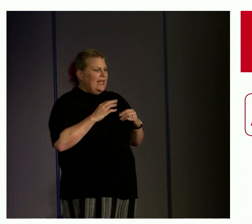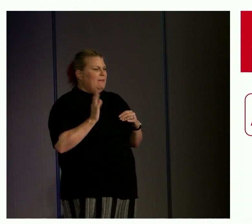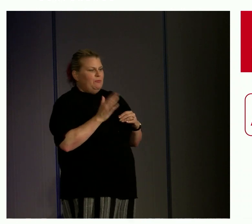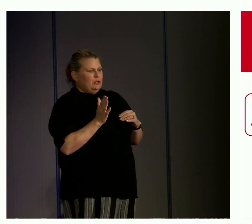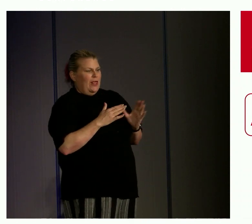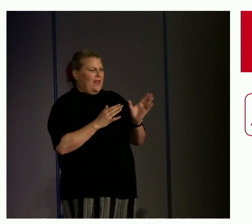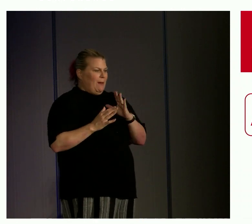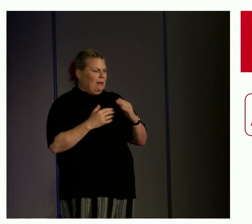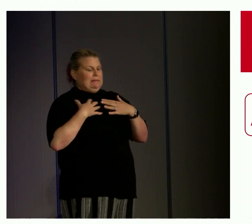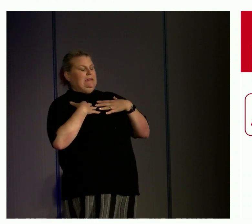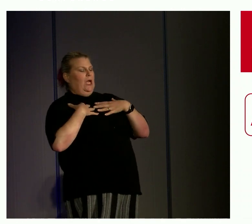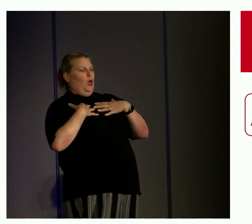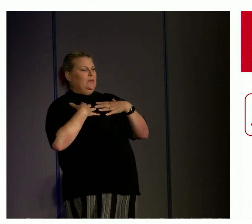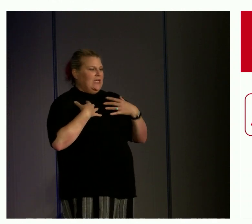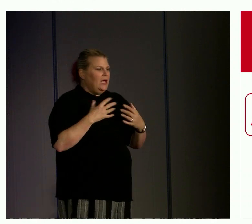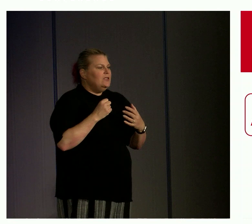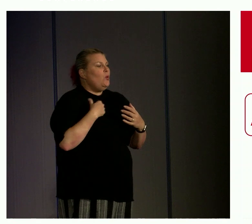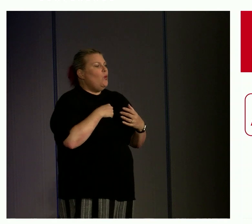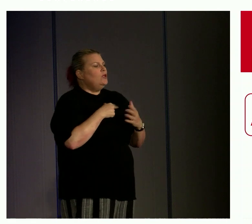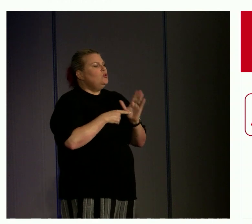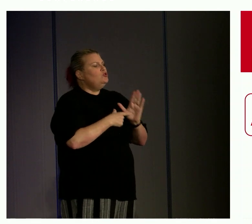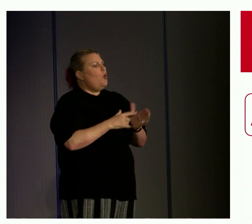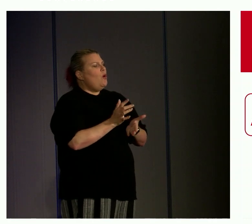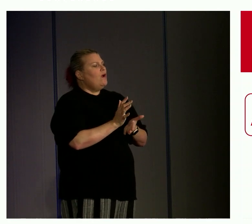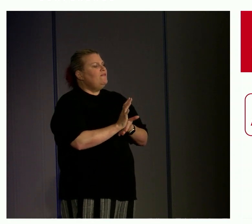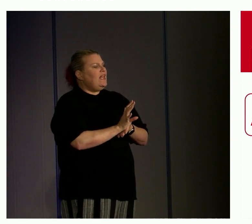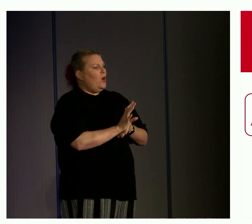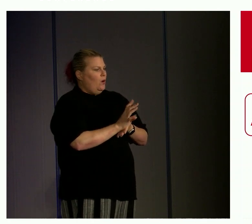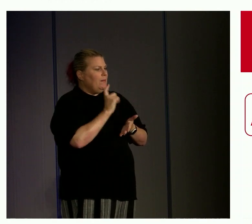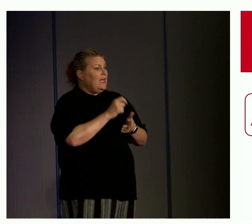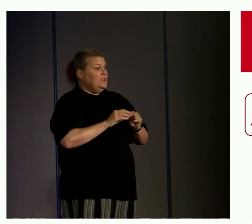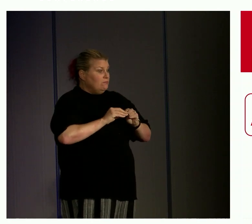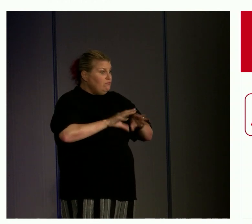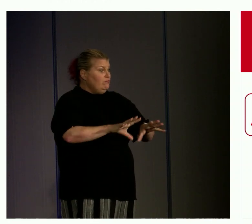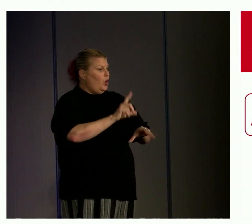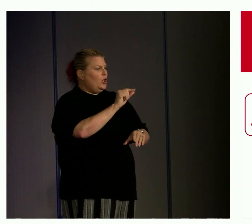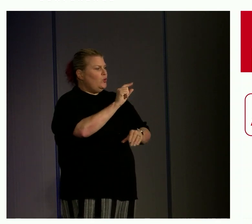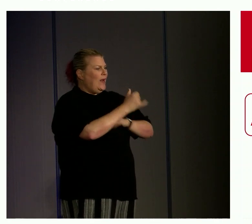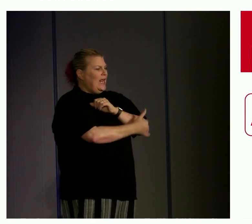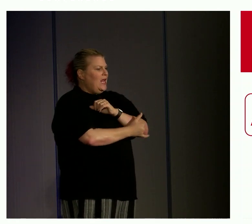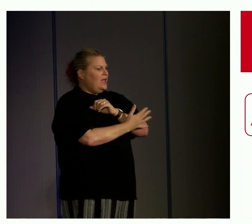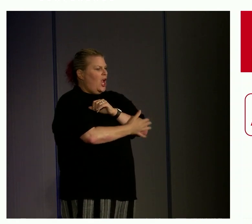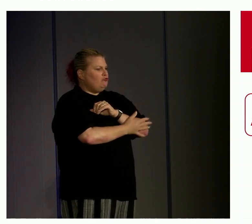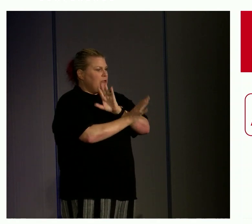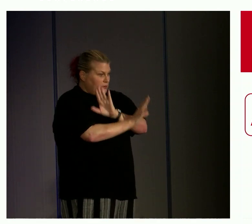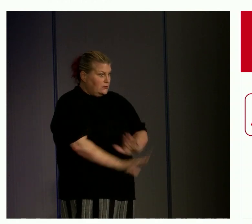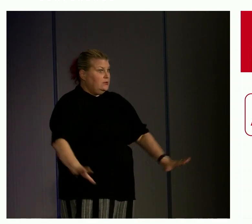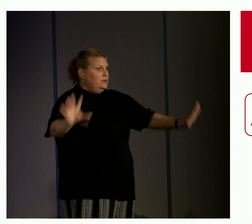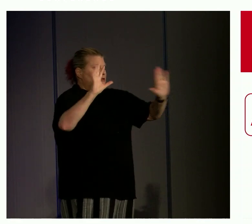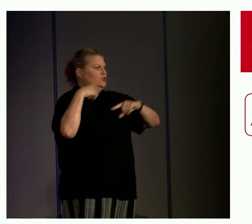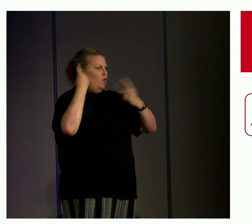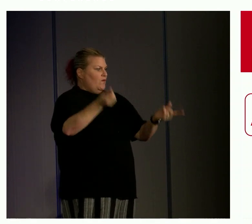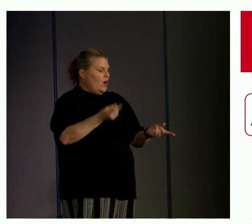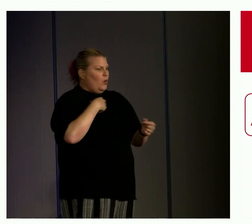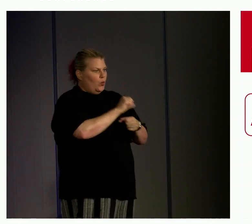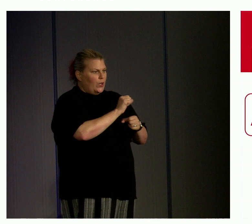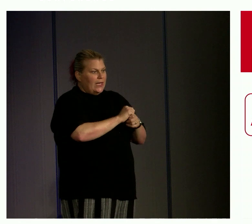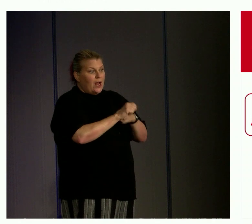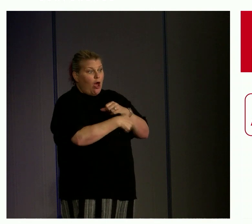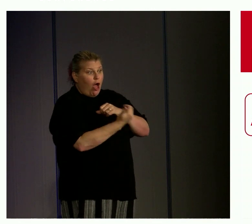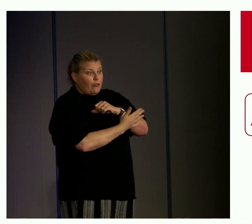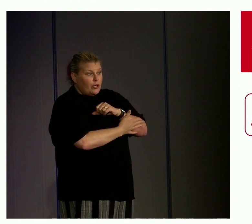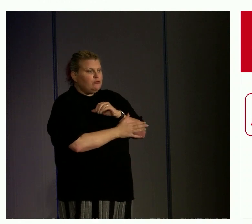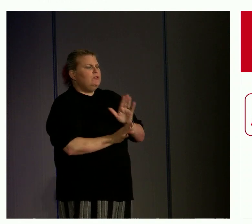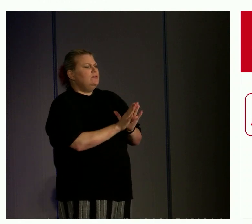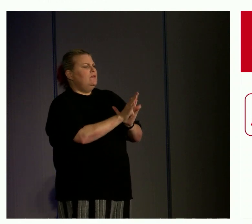video of the bricks, because they are distributed in 20 countries so far, and we are working in other countries to